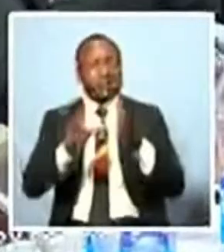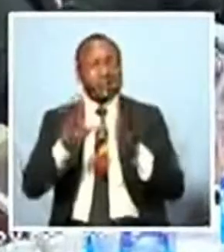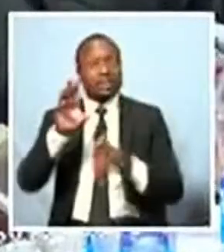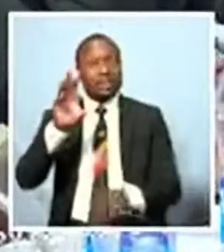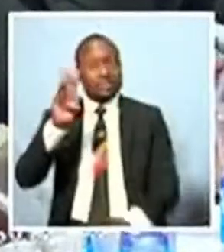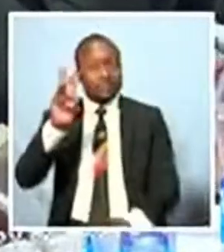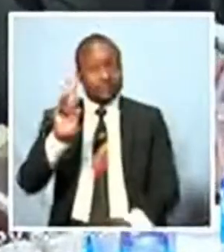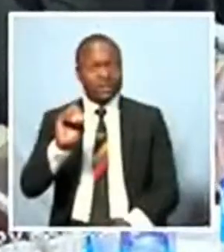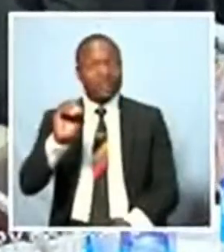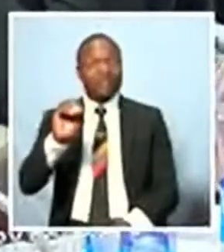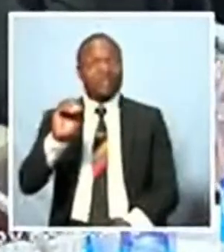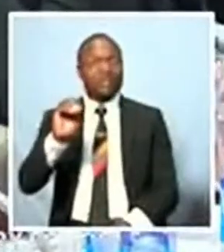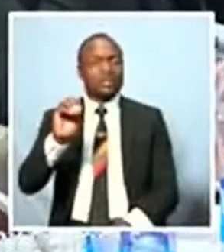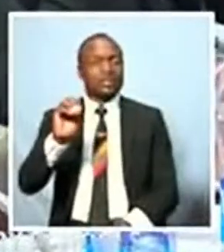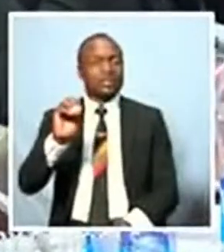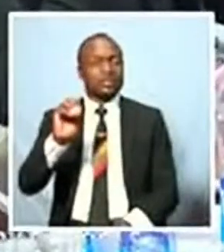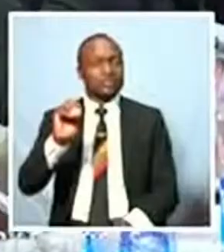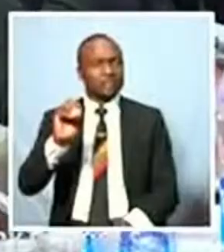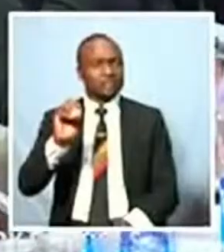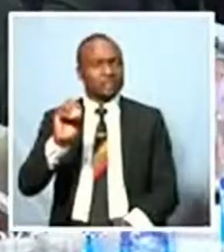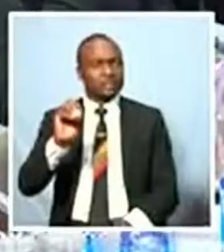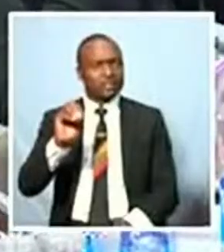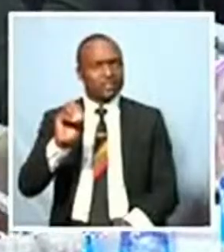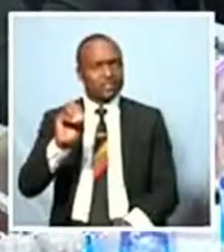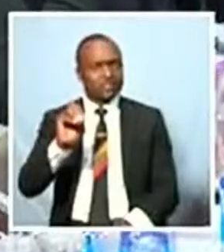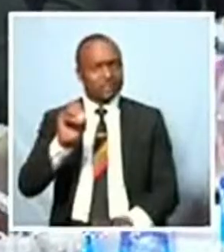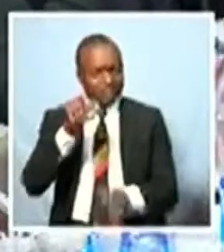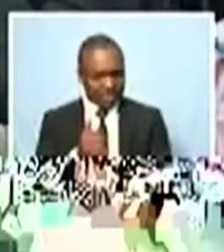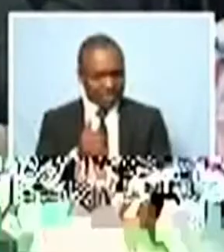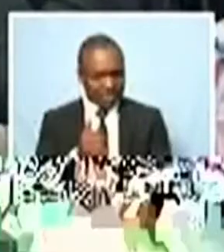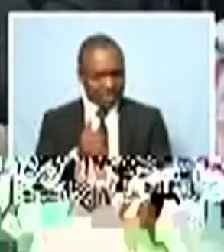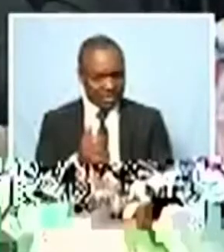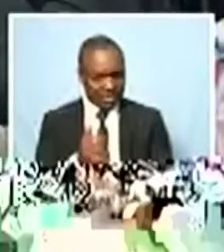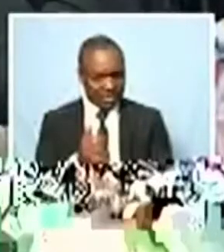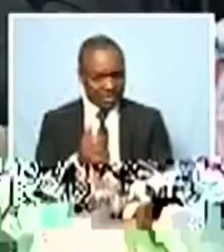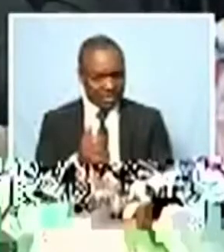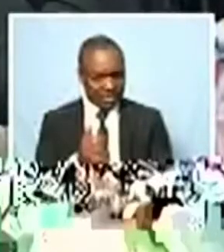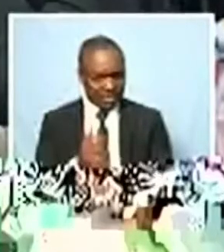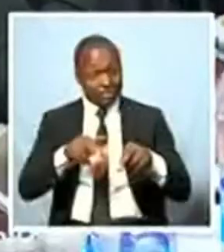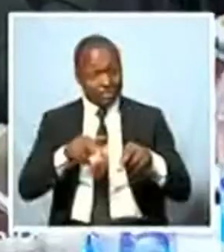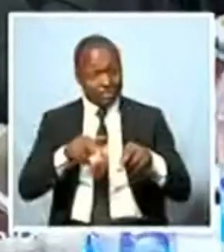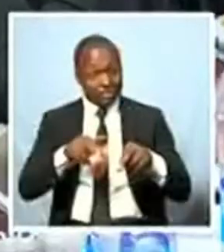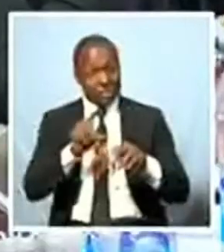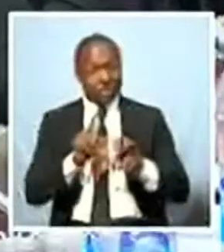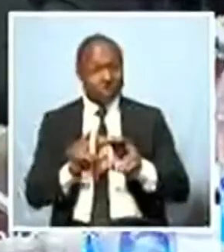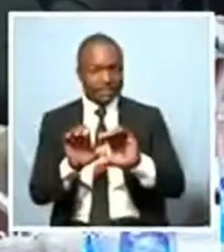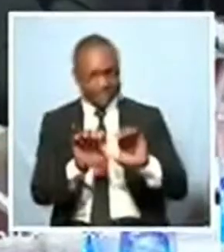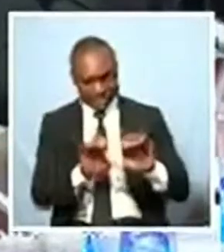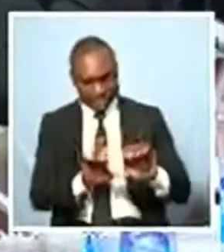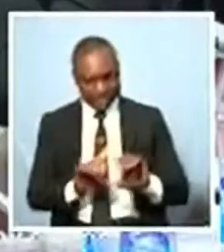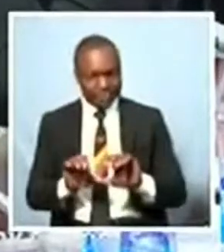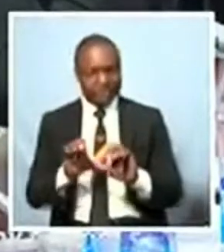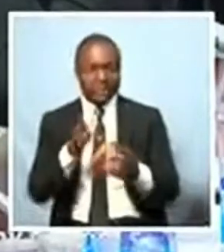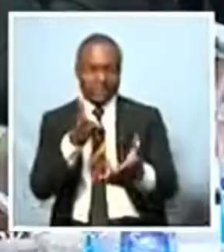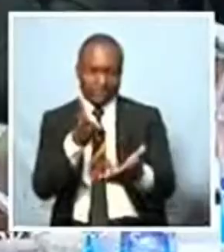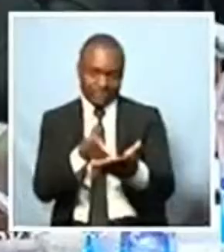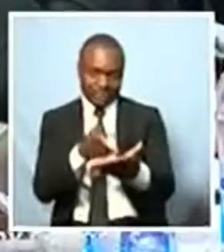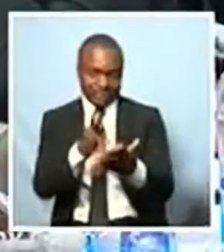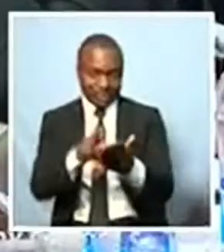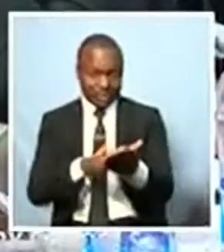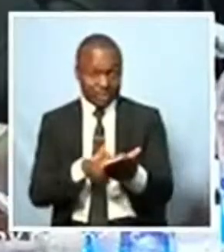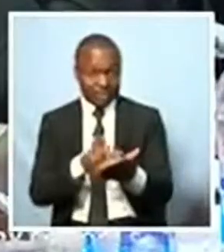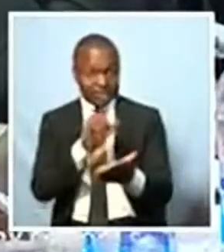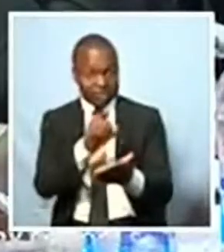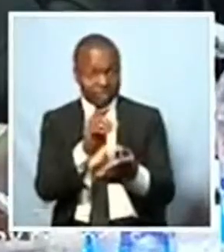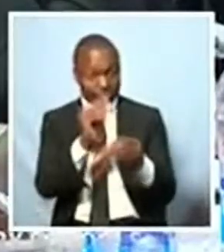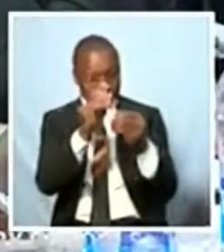67 years. And then apart from that, even the research that you did, this document that you have